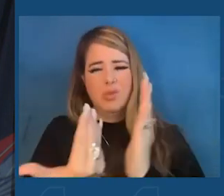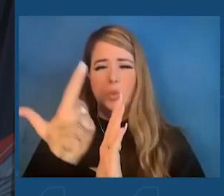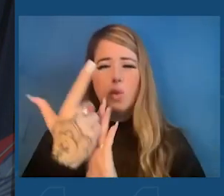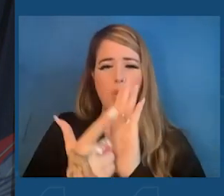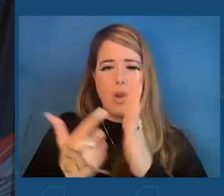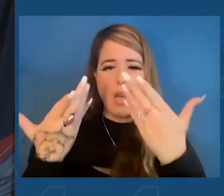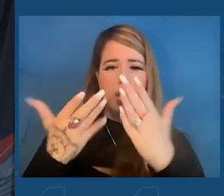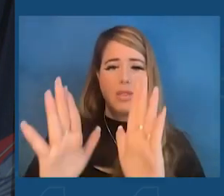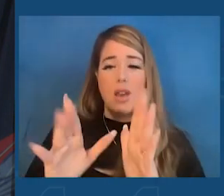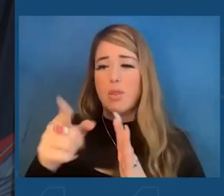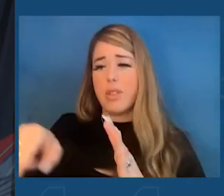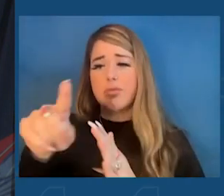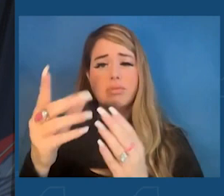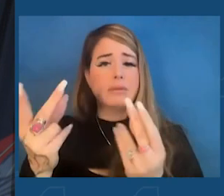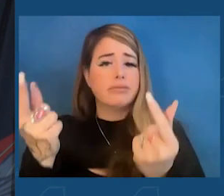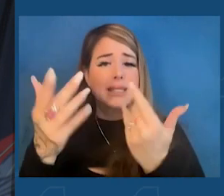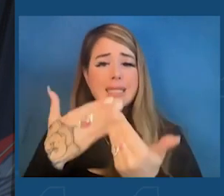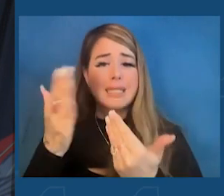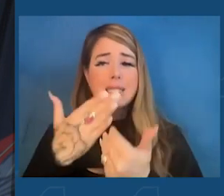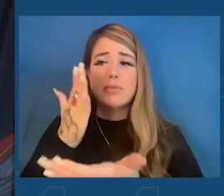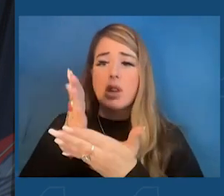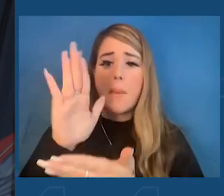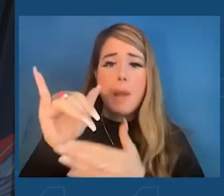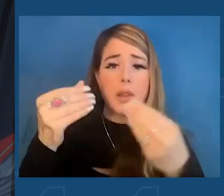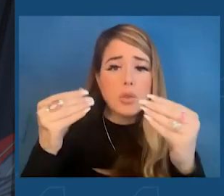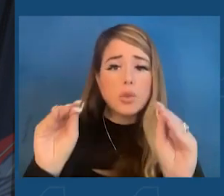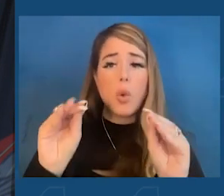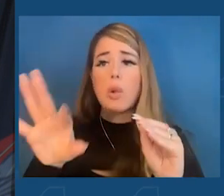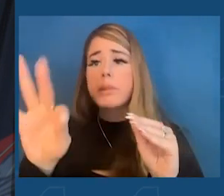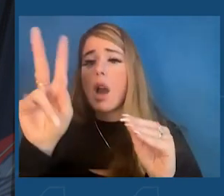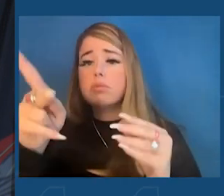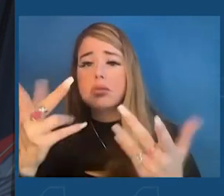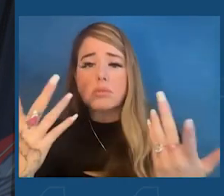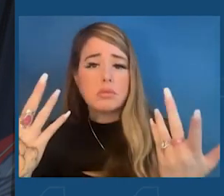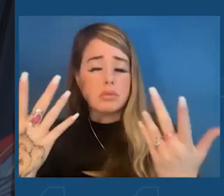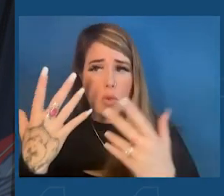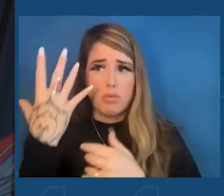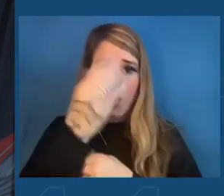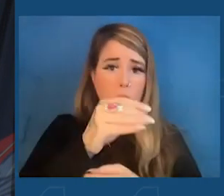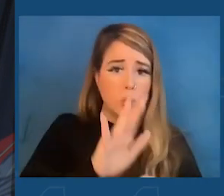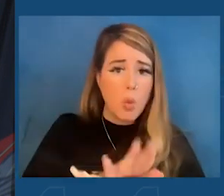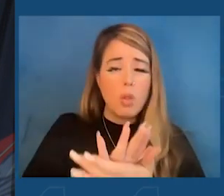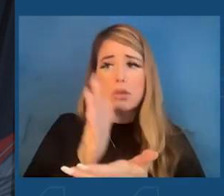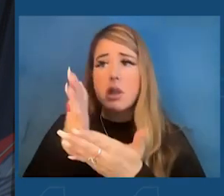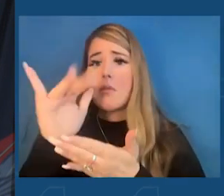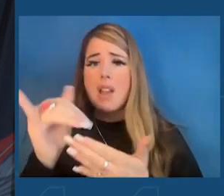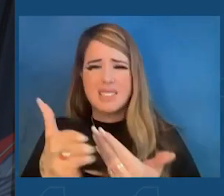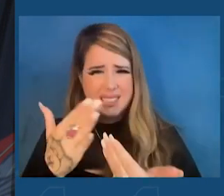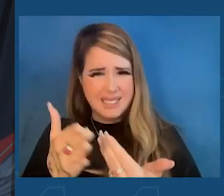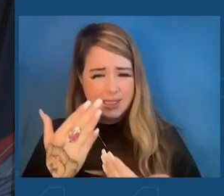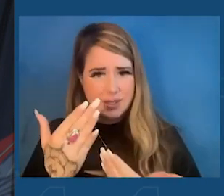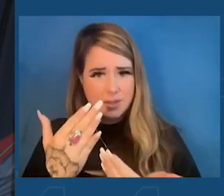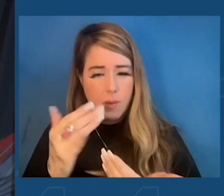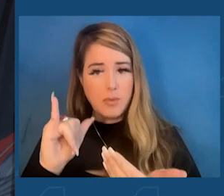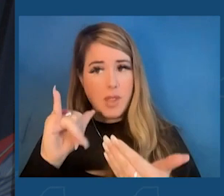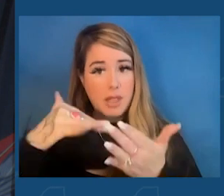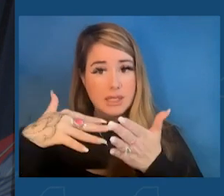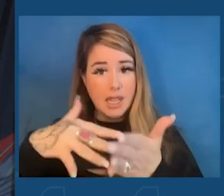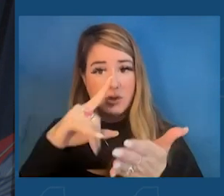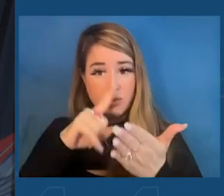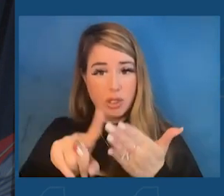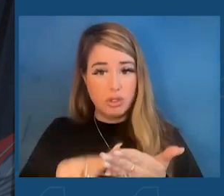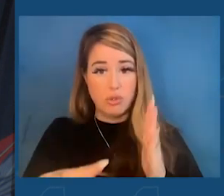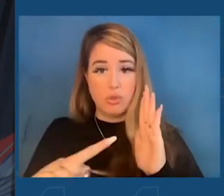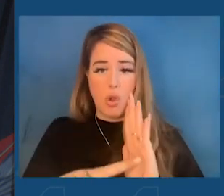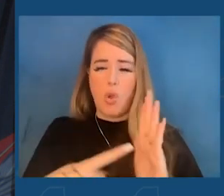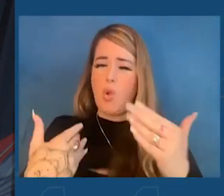their way home or on their way from school. Now, studies have shown that these efforts also meet the people that needs it the most